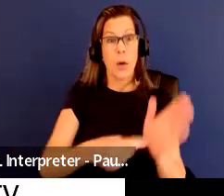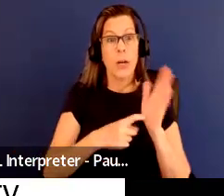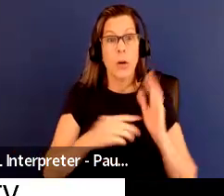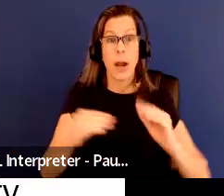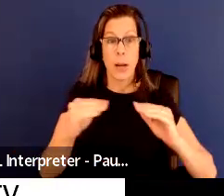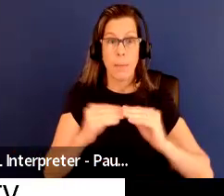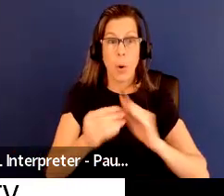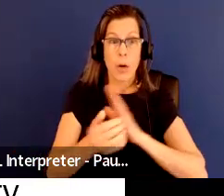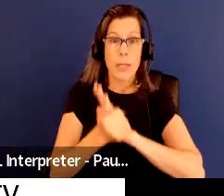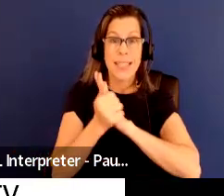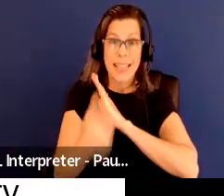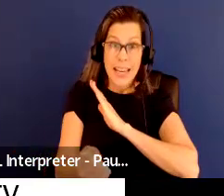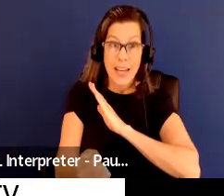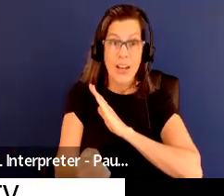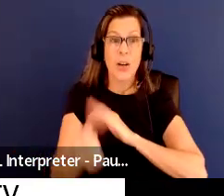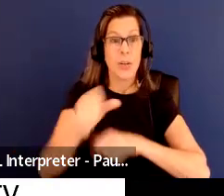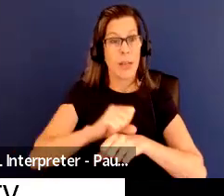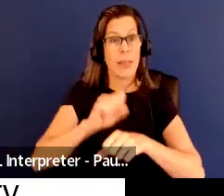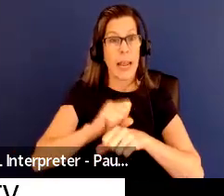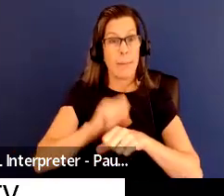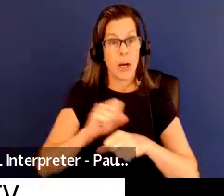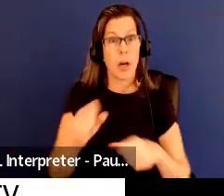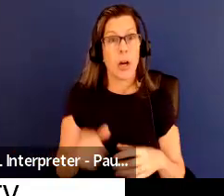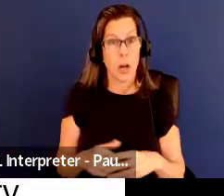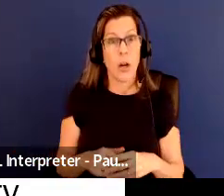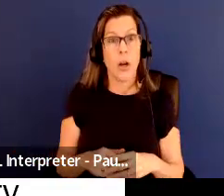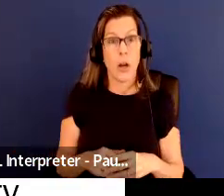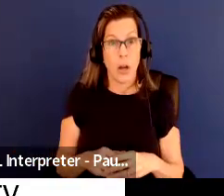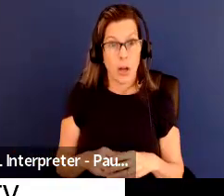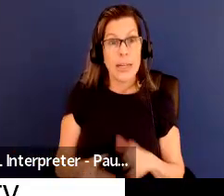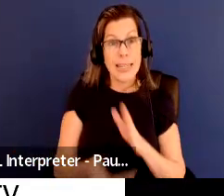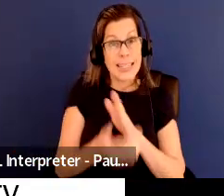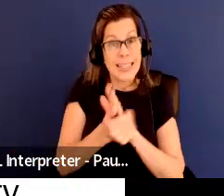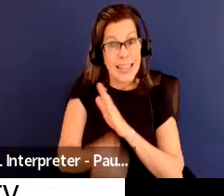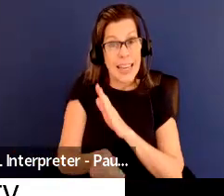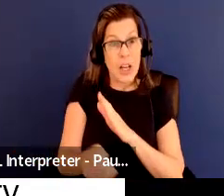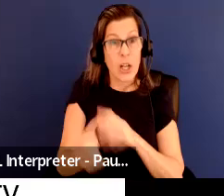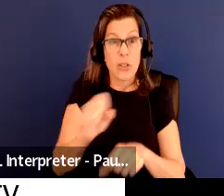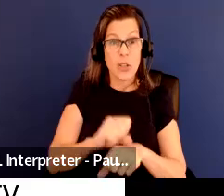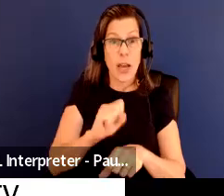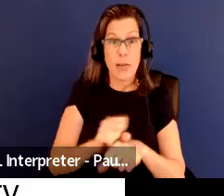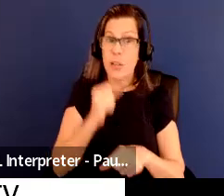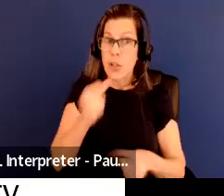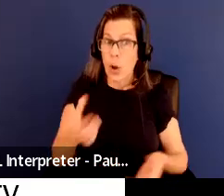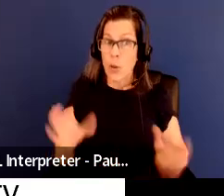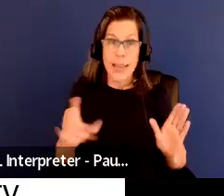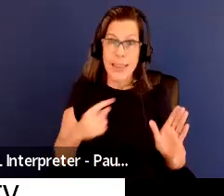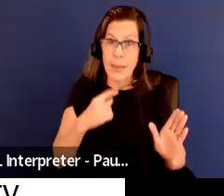more skilled labor. These are skilled jobs. Don't let them tell you that